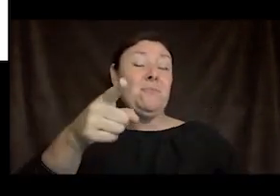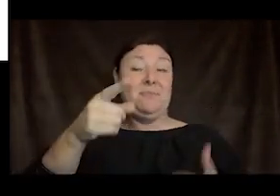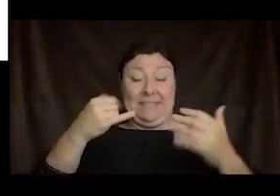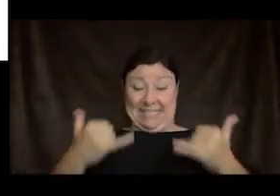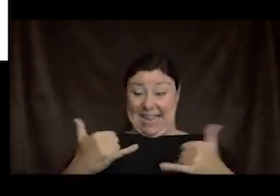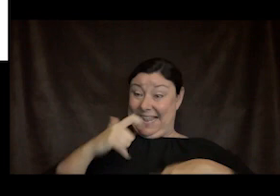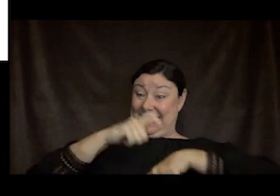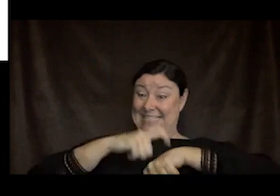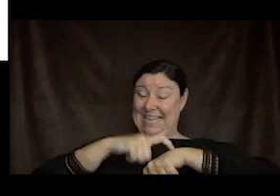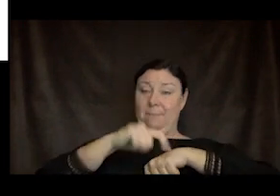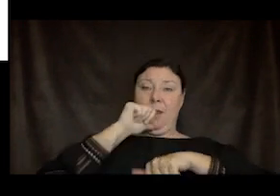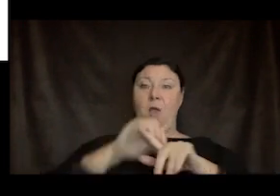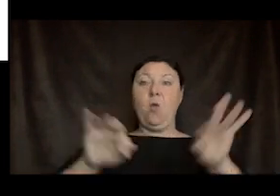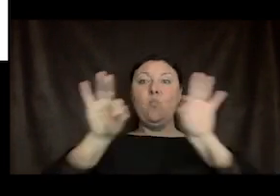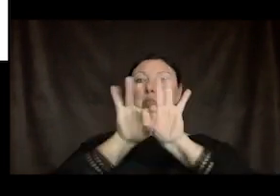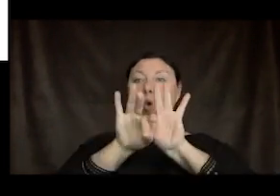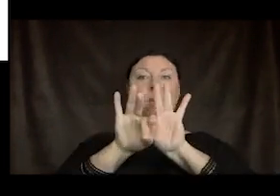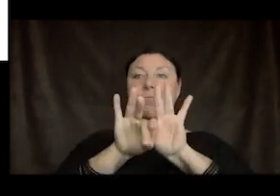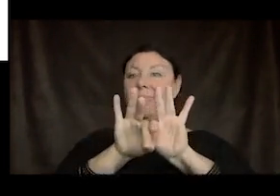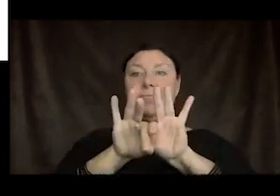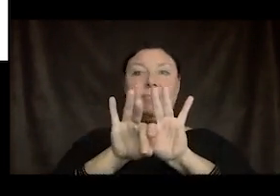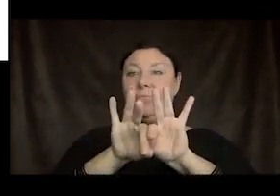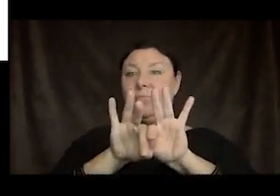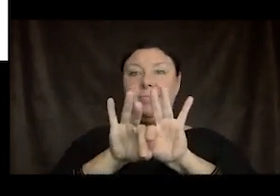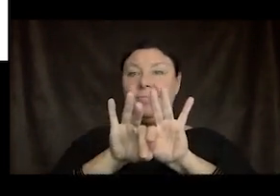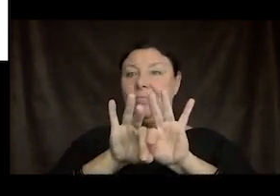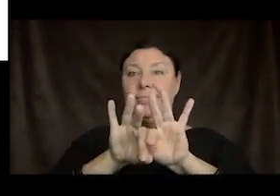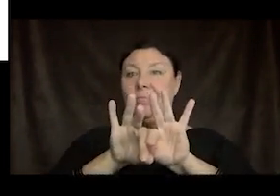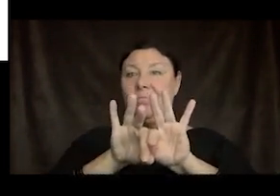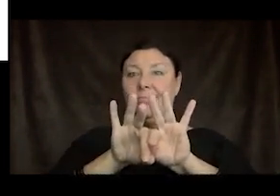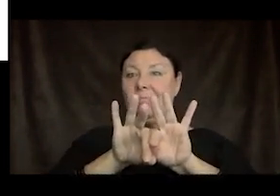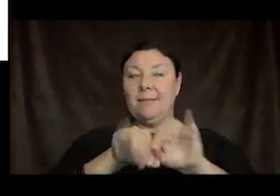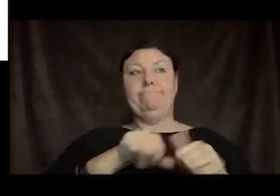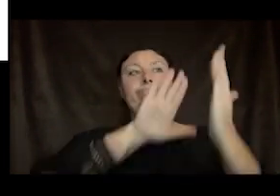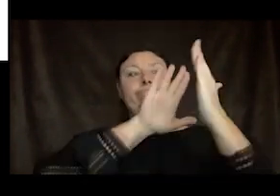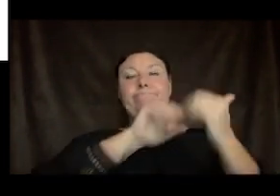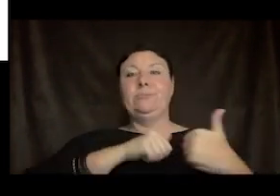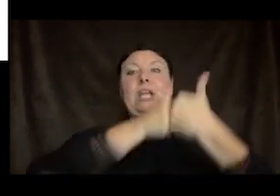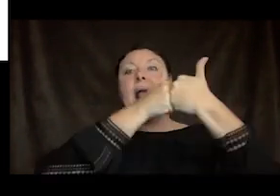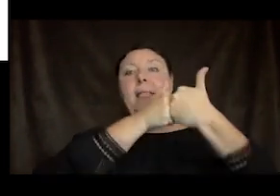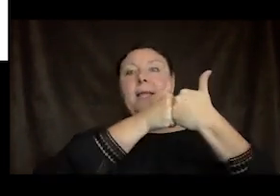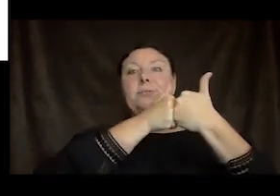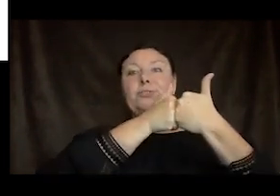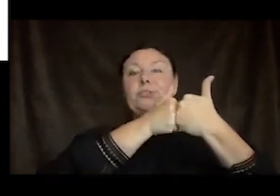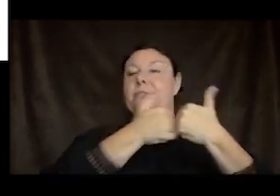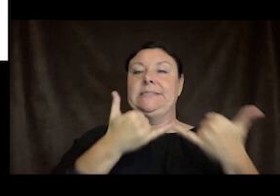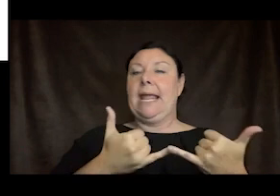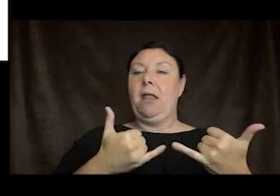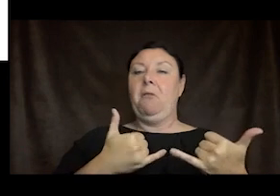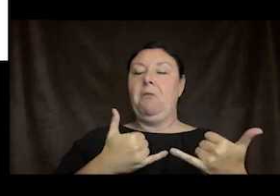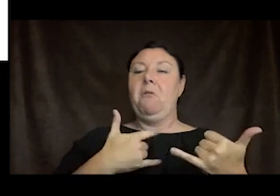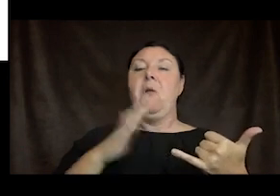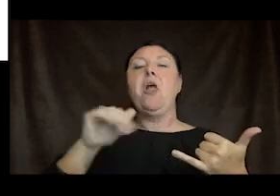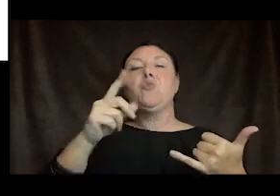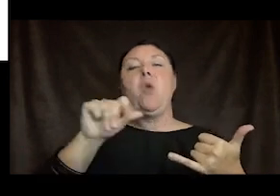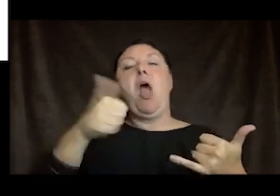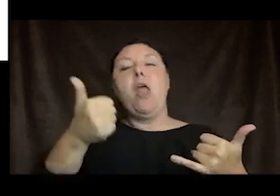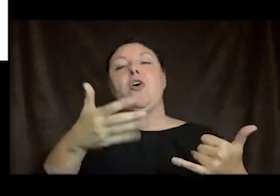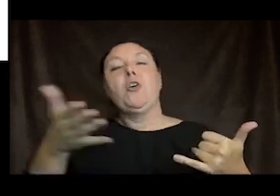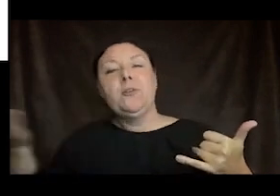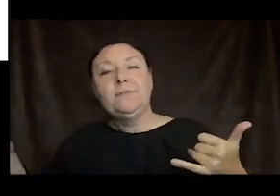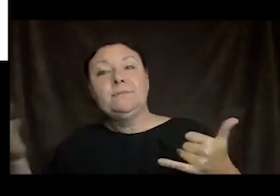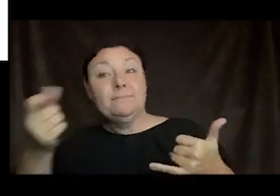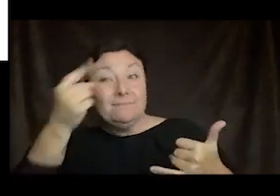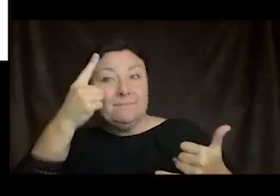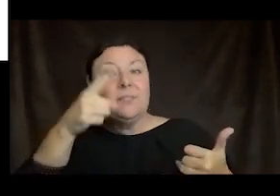this is not going to be worth the battle because I've got some other things that I want to do. But I was always able to support whatever